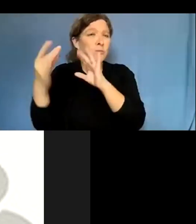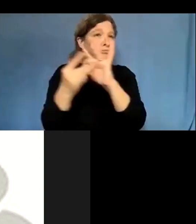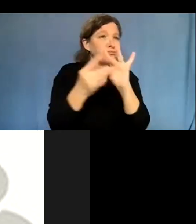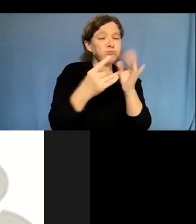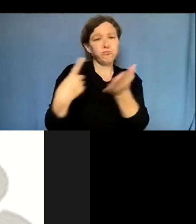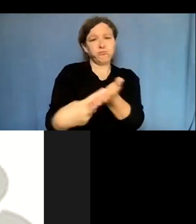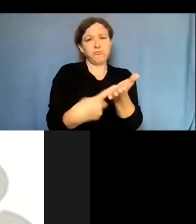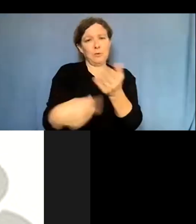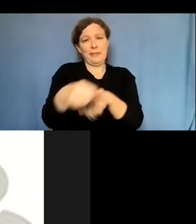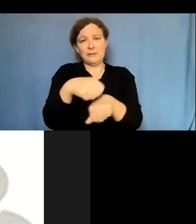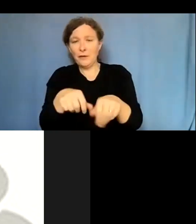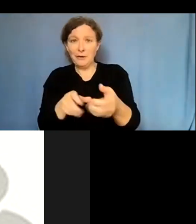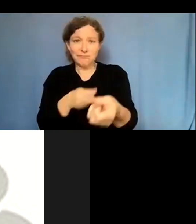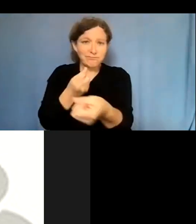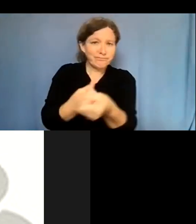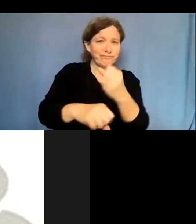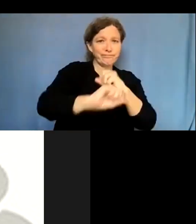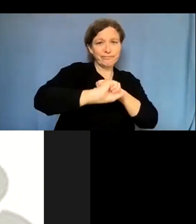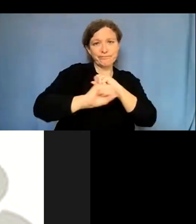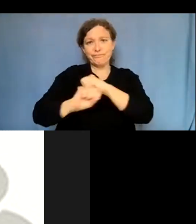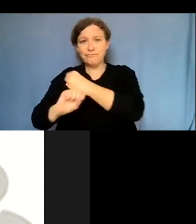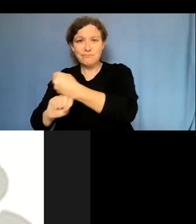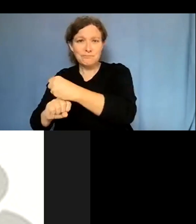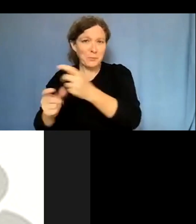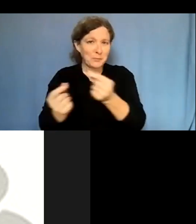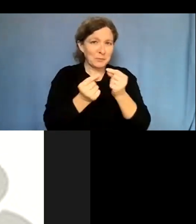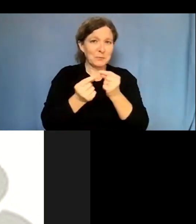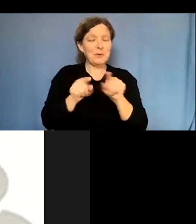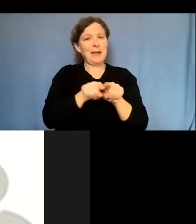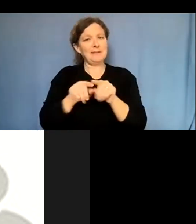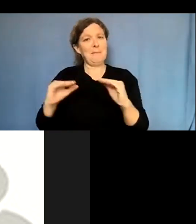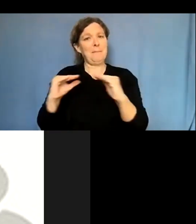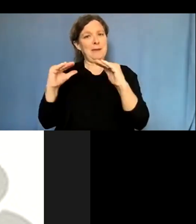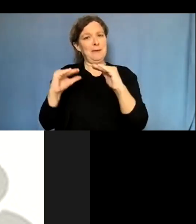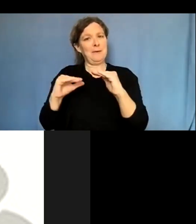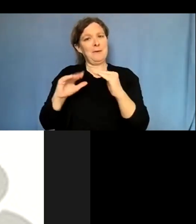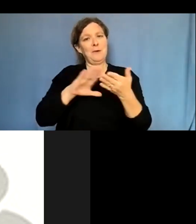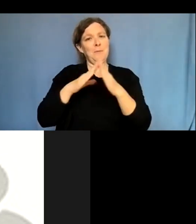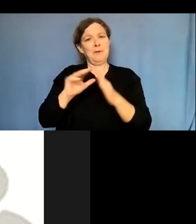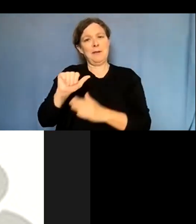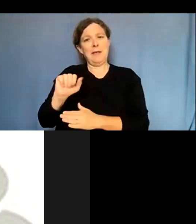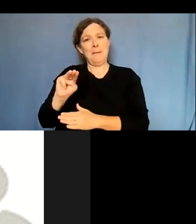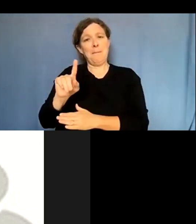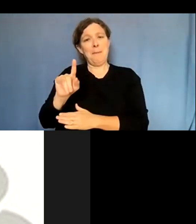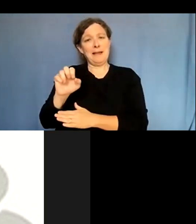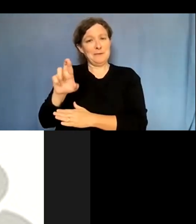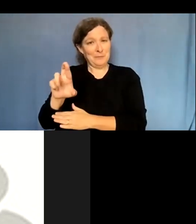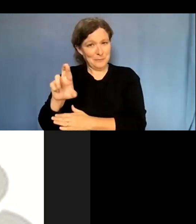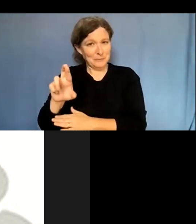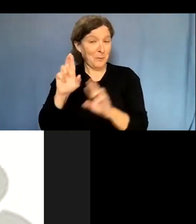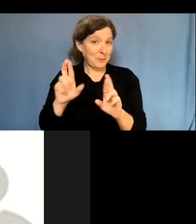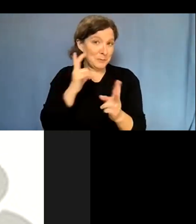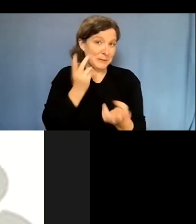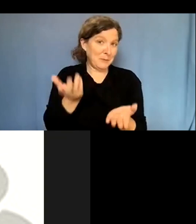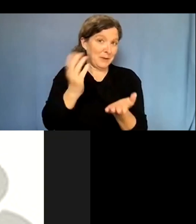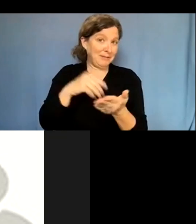other and try to support each other as peers, as community ambassadors, doing this incredible work. So we hope to see you